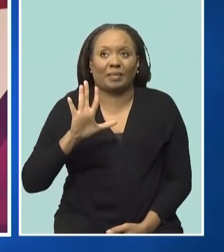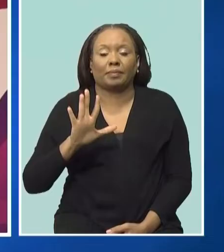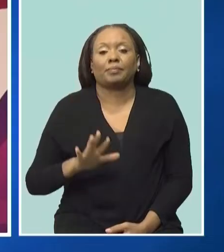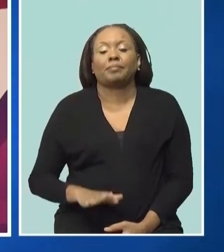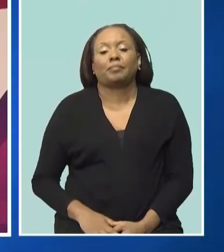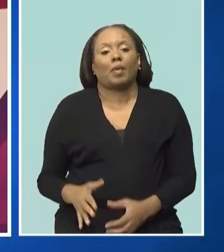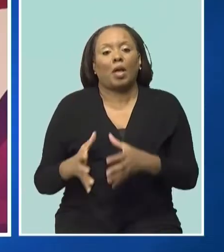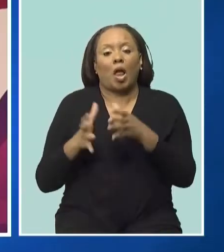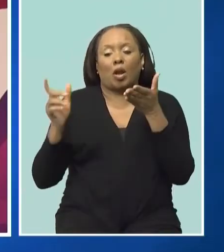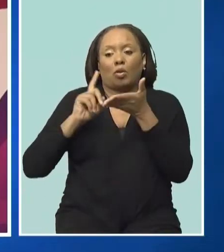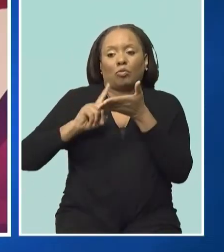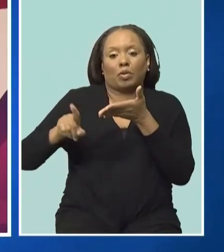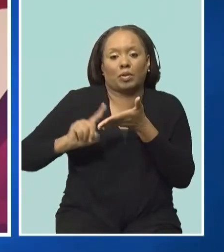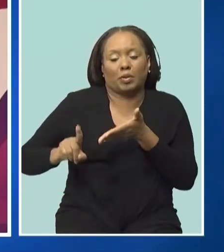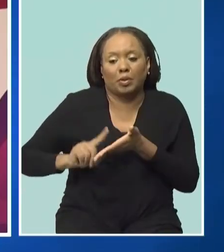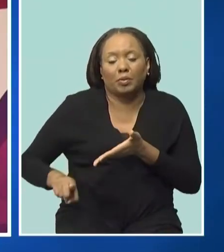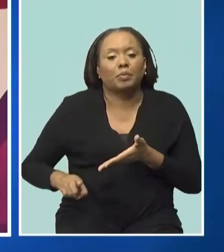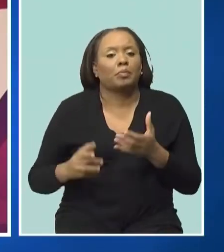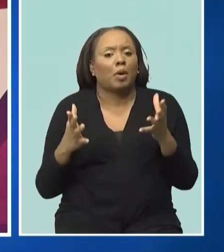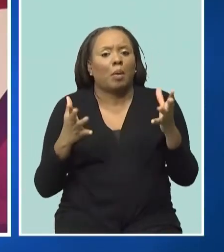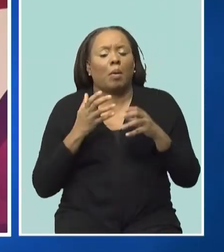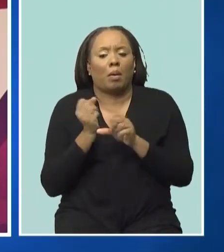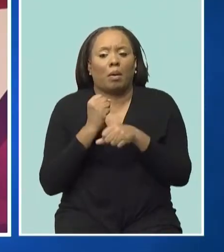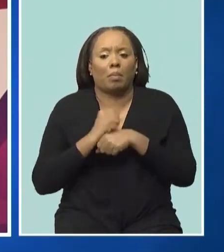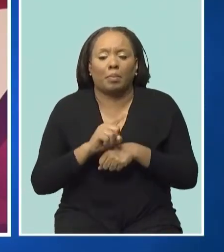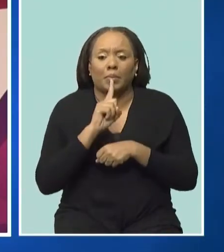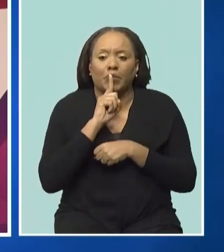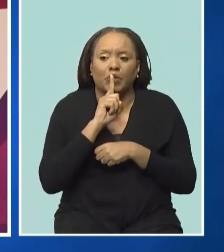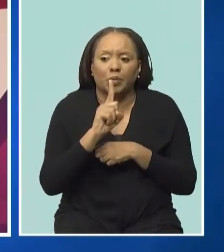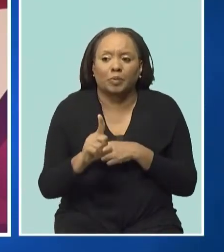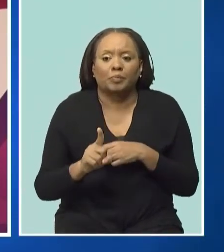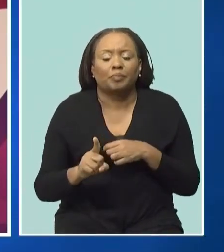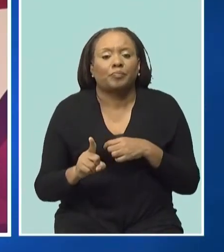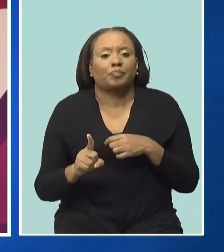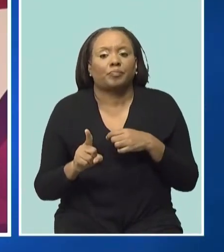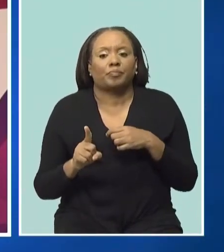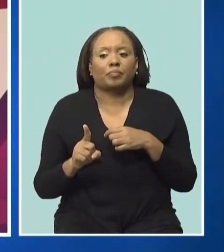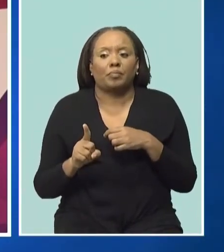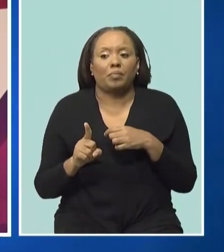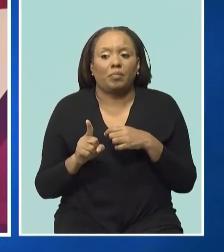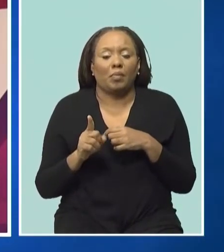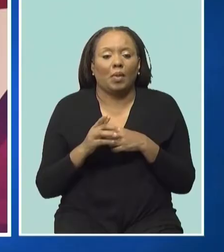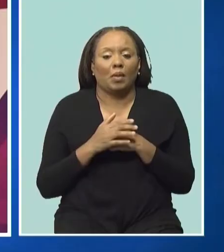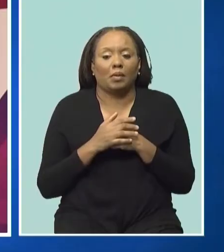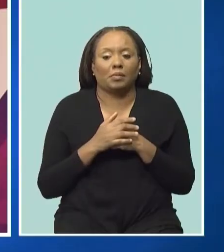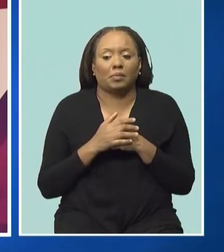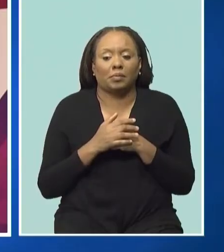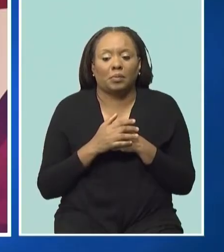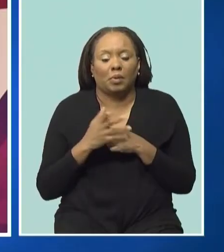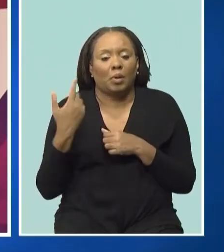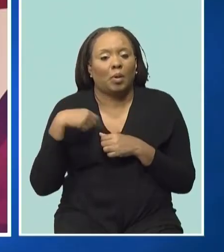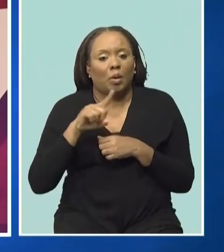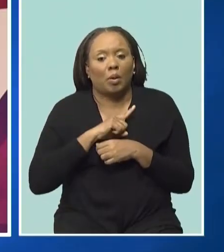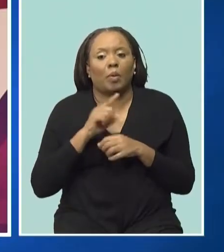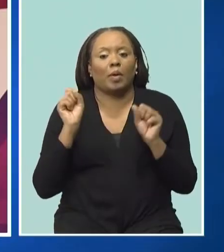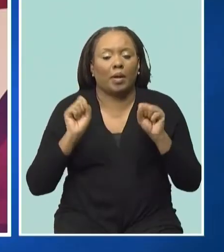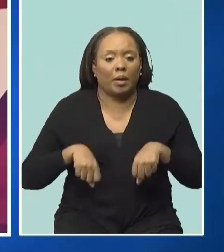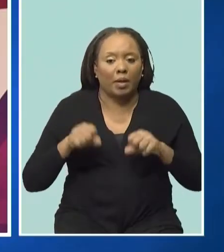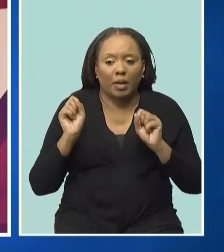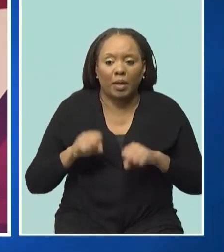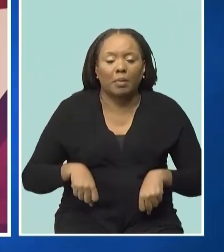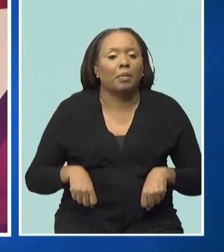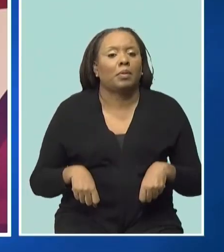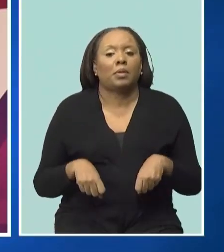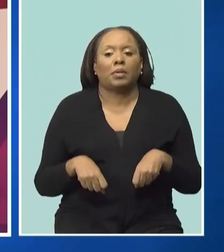went into this, we wanted to make sure that we catered for the varying customer interests, the demographics